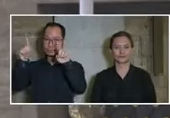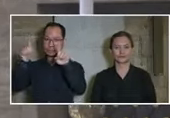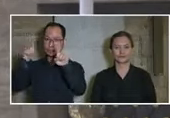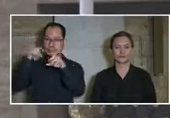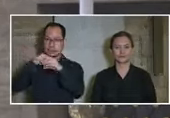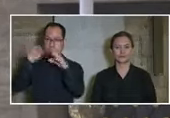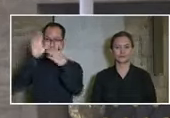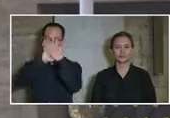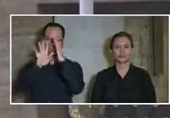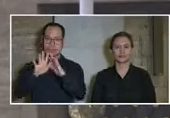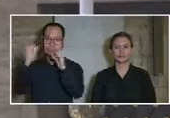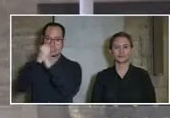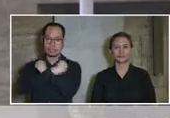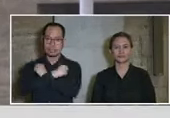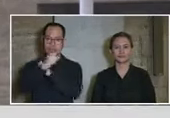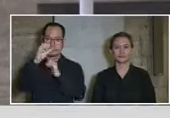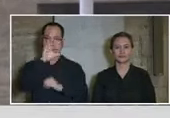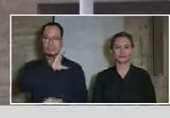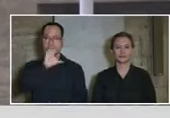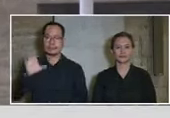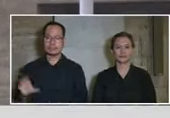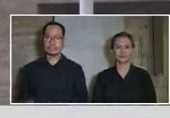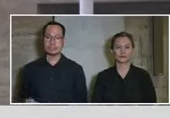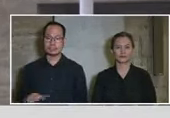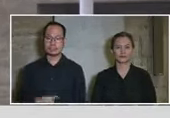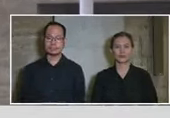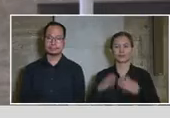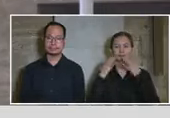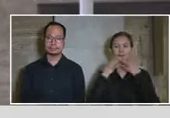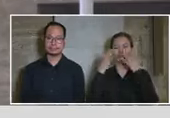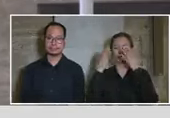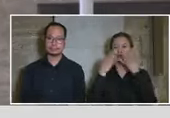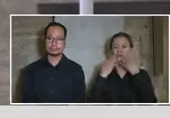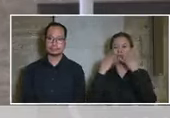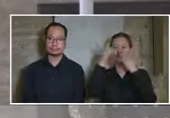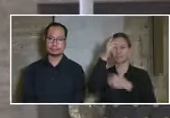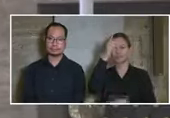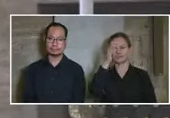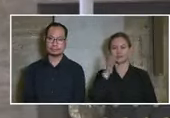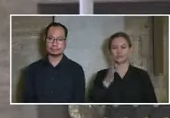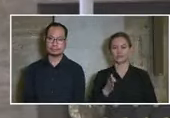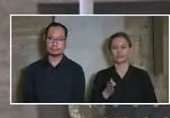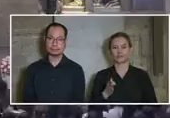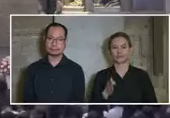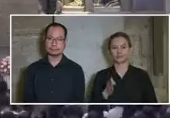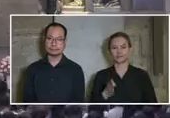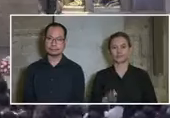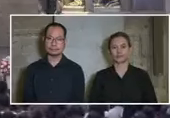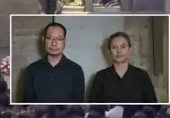the peace and love of Christ. Thanks be to God. Amen.